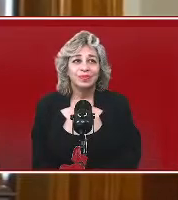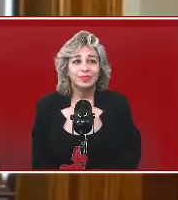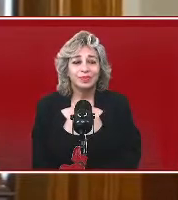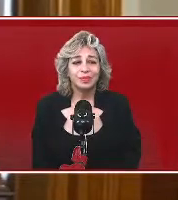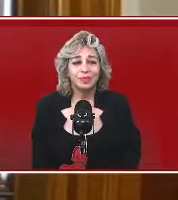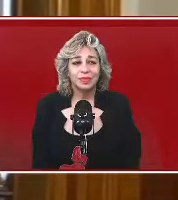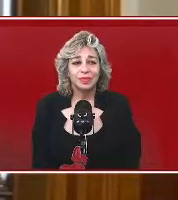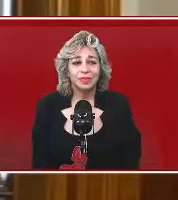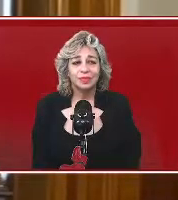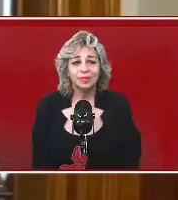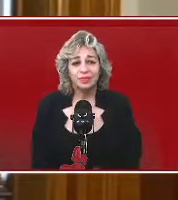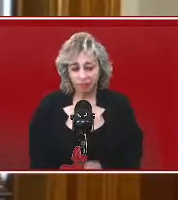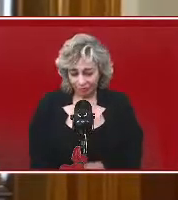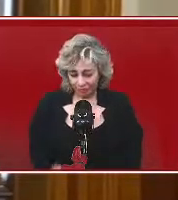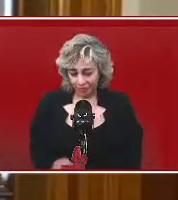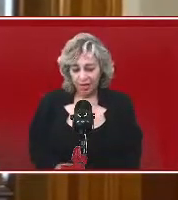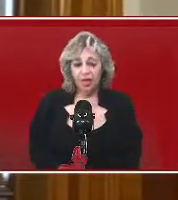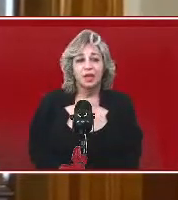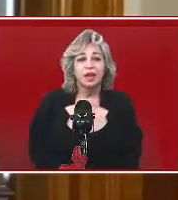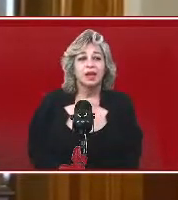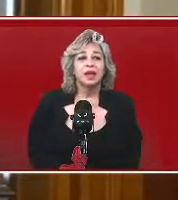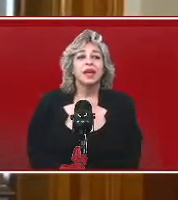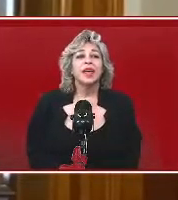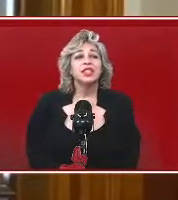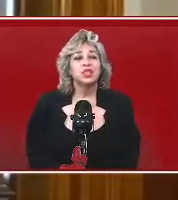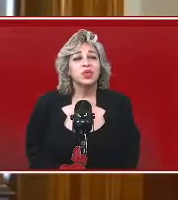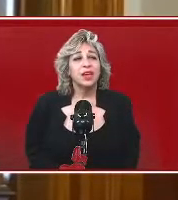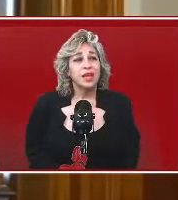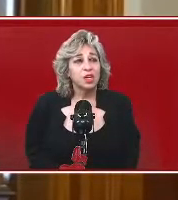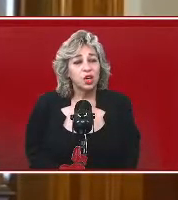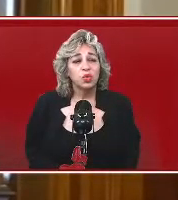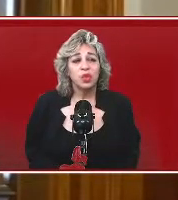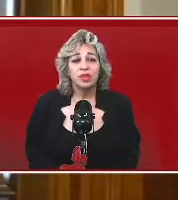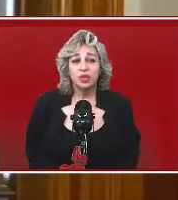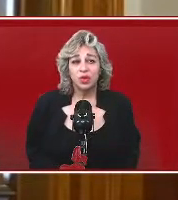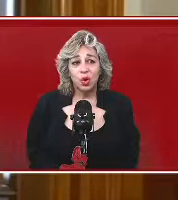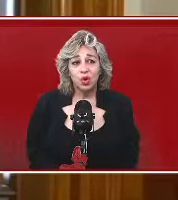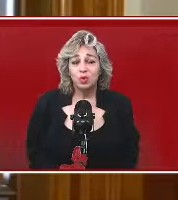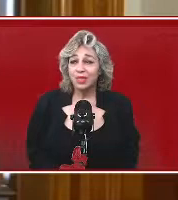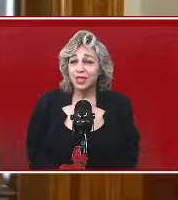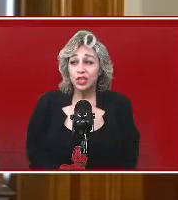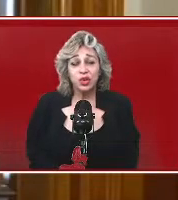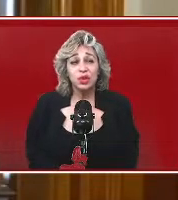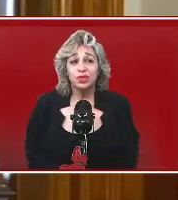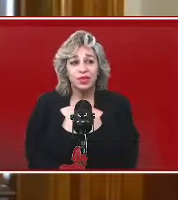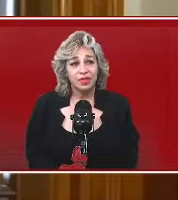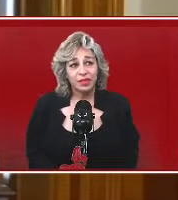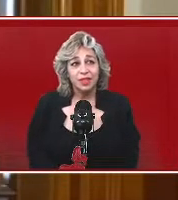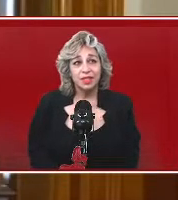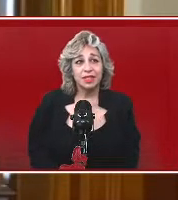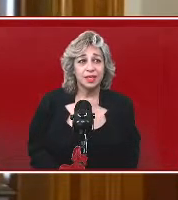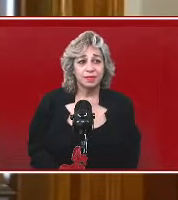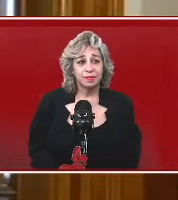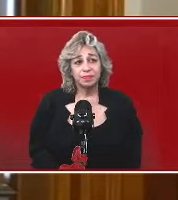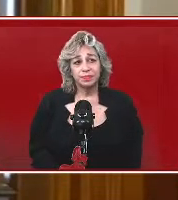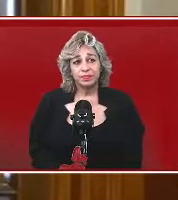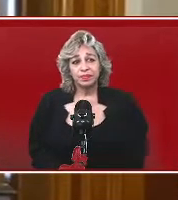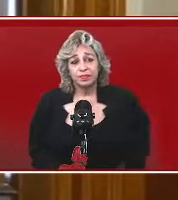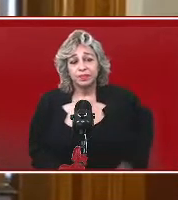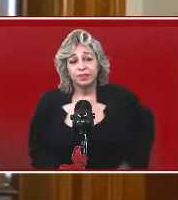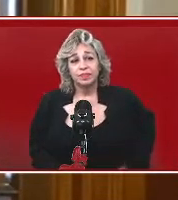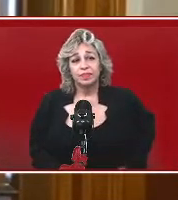lleguen a las casas a entregar. And so they can go there to the homes and turn over the funds.